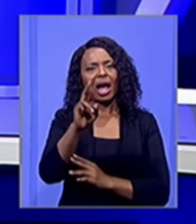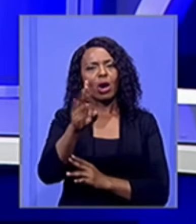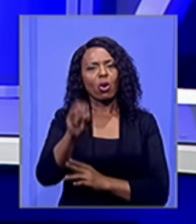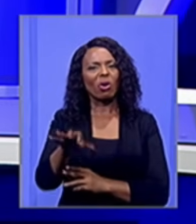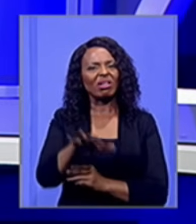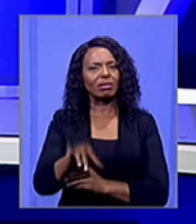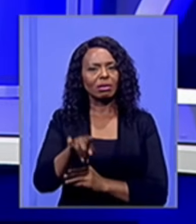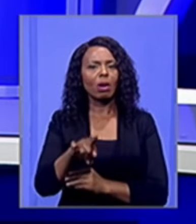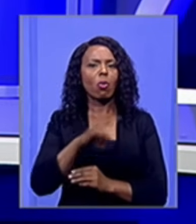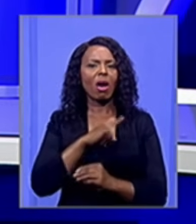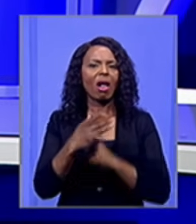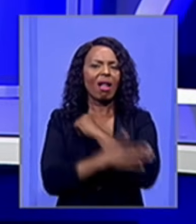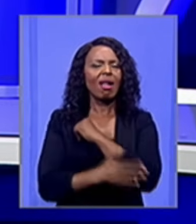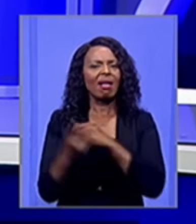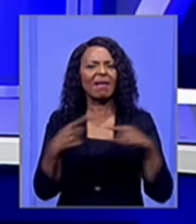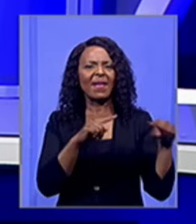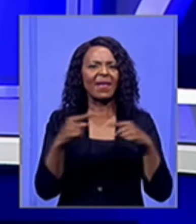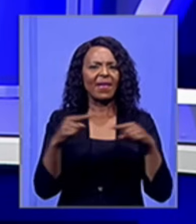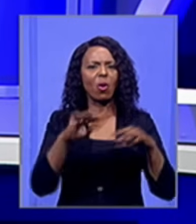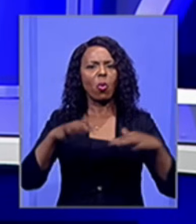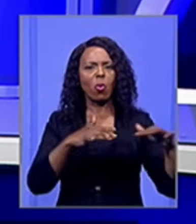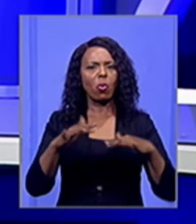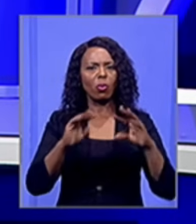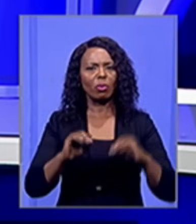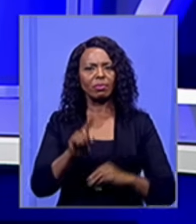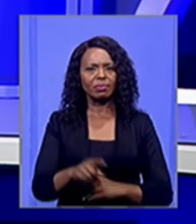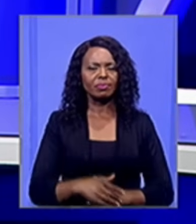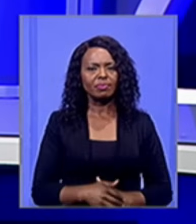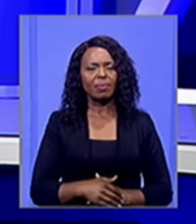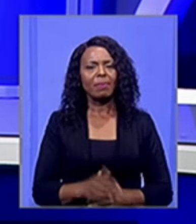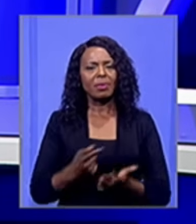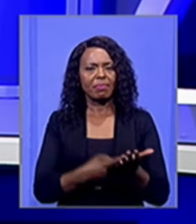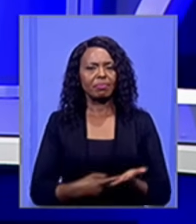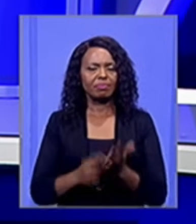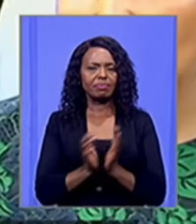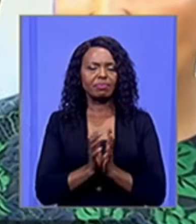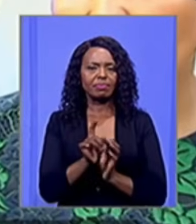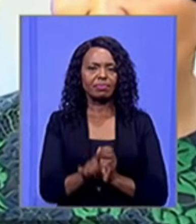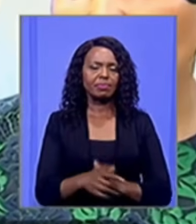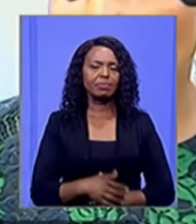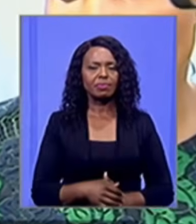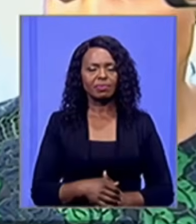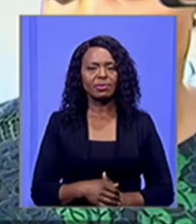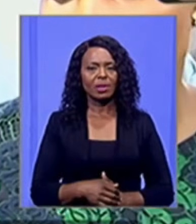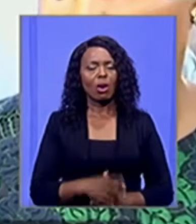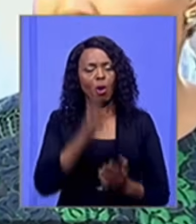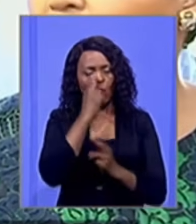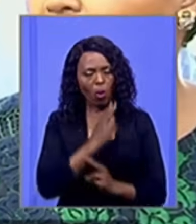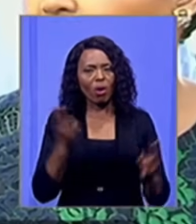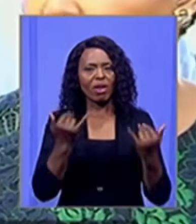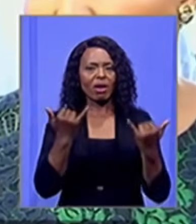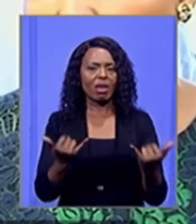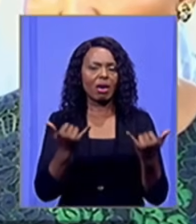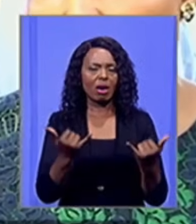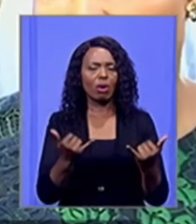hore mahlakore a lwantshanang ntweng ya Palestina le Israel a dule majwana. It is a great honor for us to